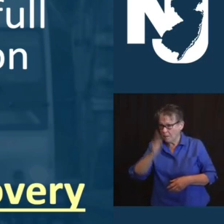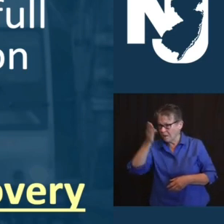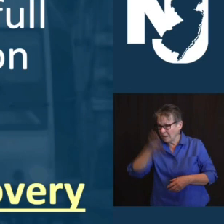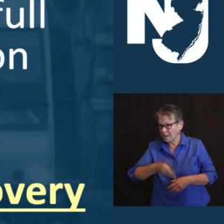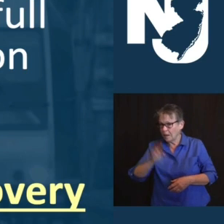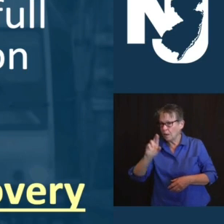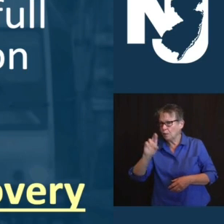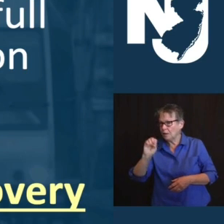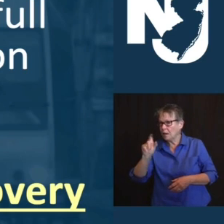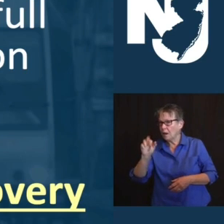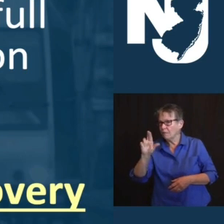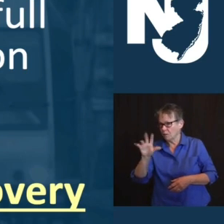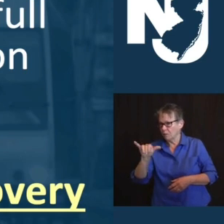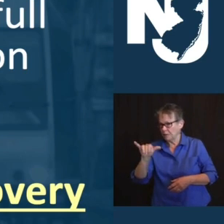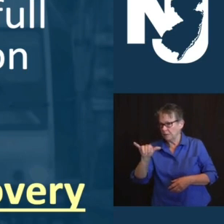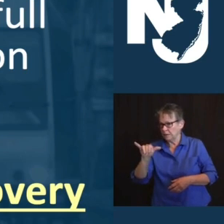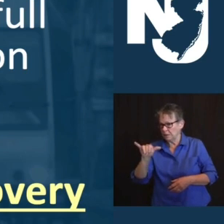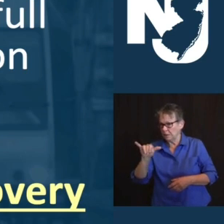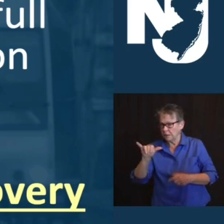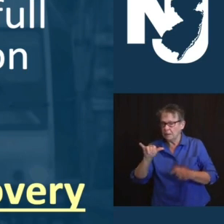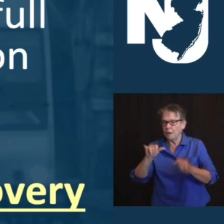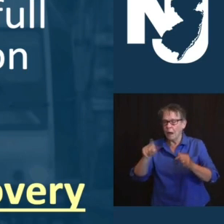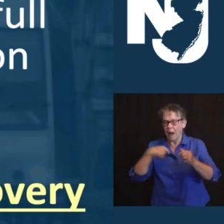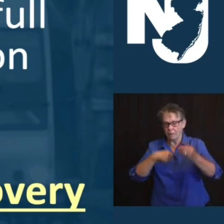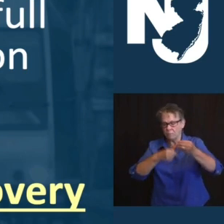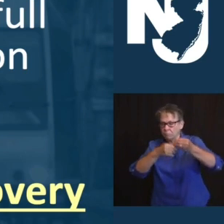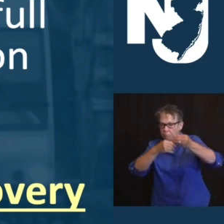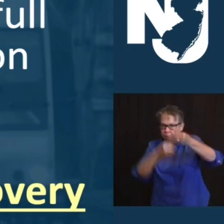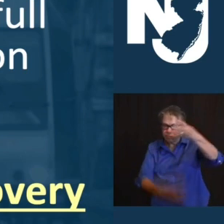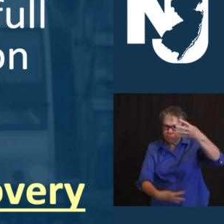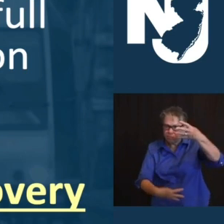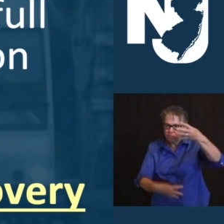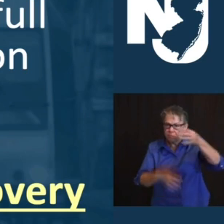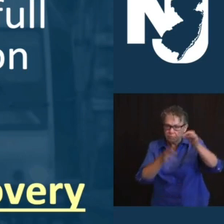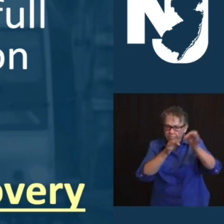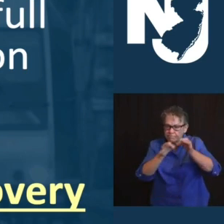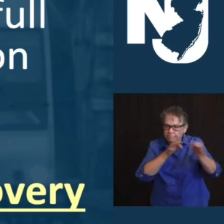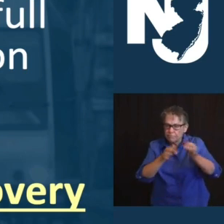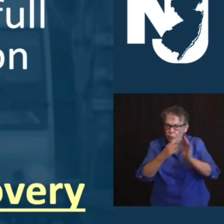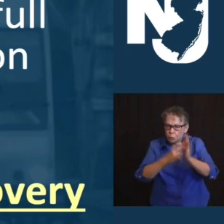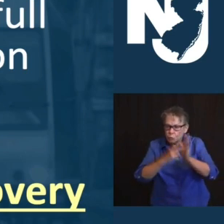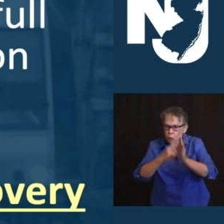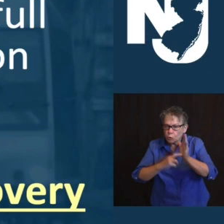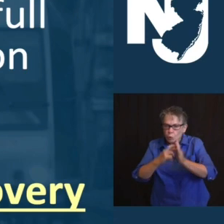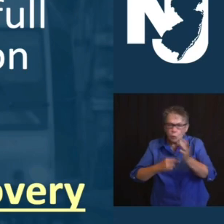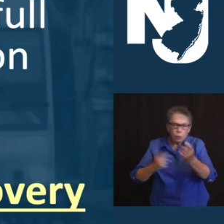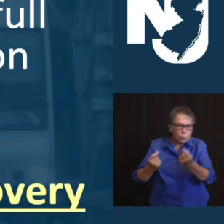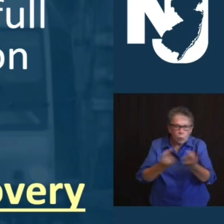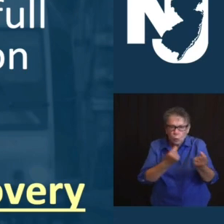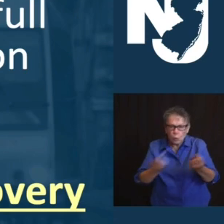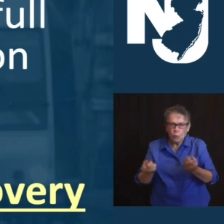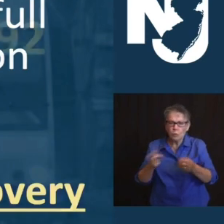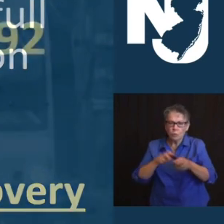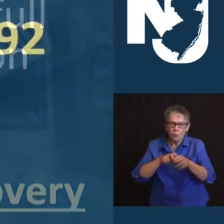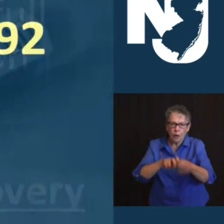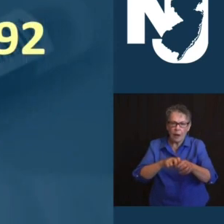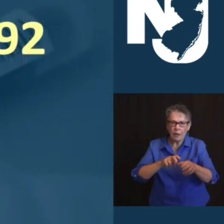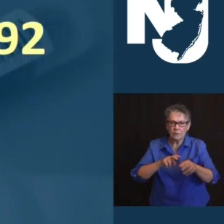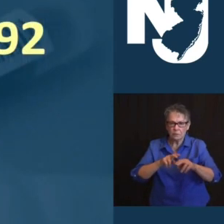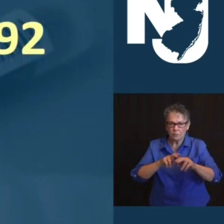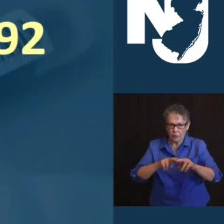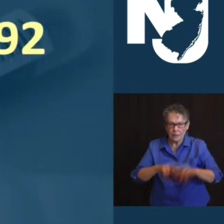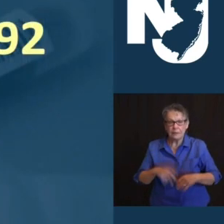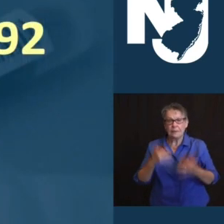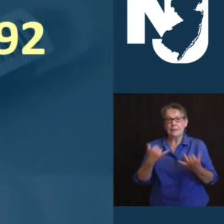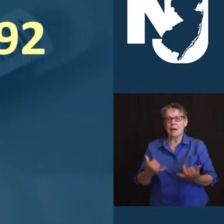road back. To ensure we keep on our road back, let's take a look at the latest data. Yesterday, we recorded